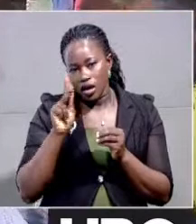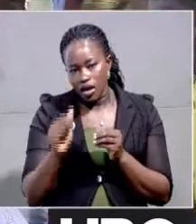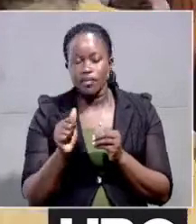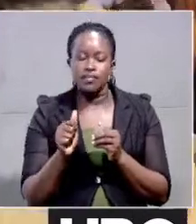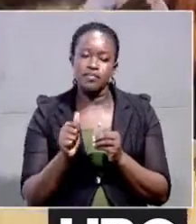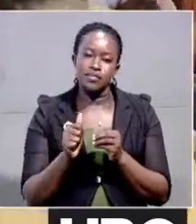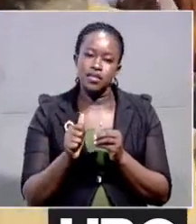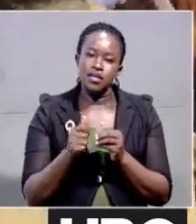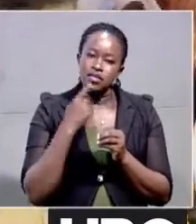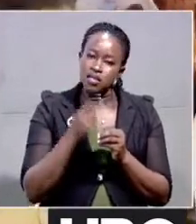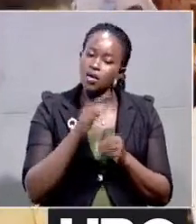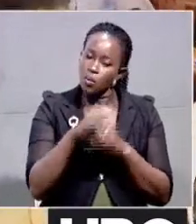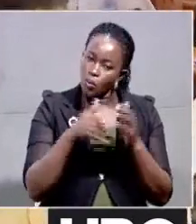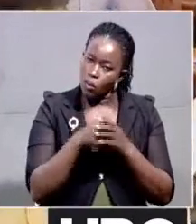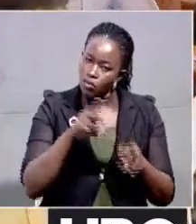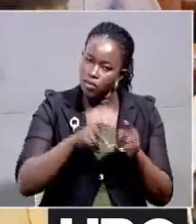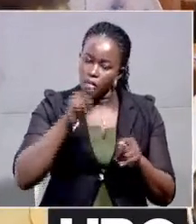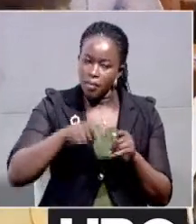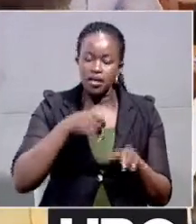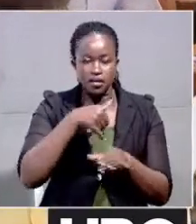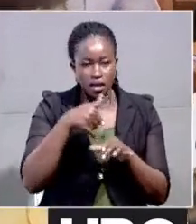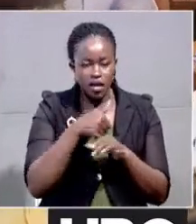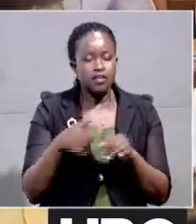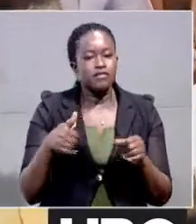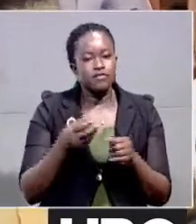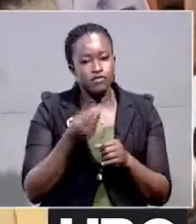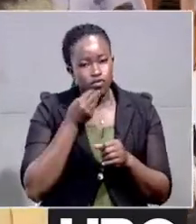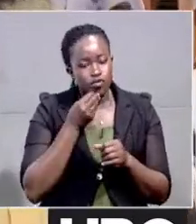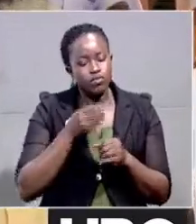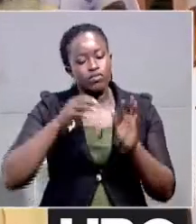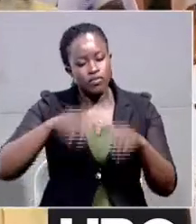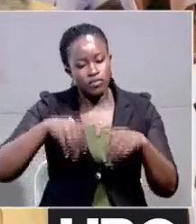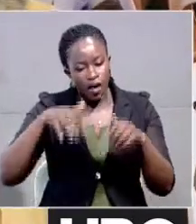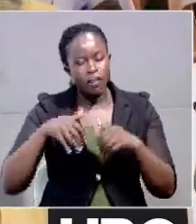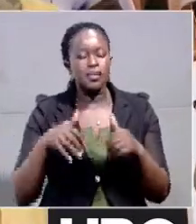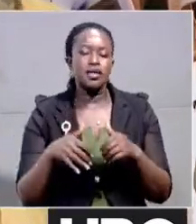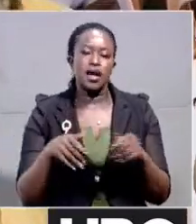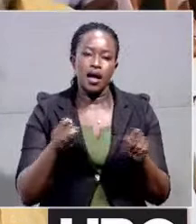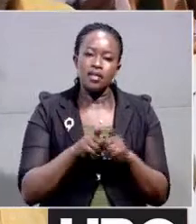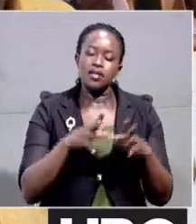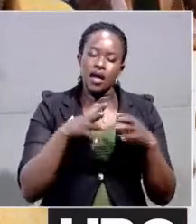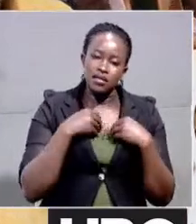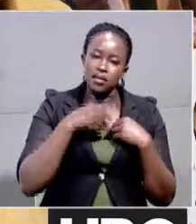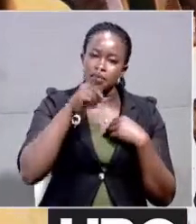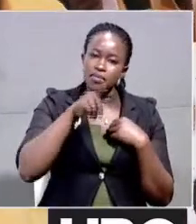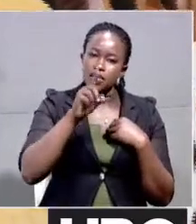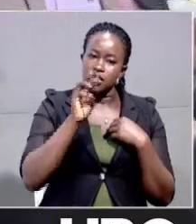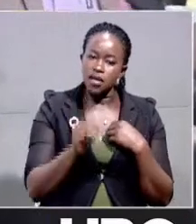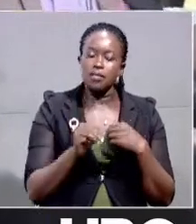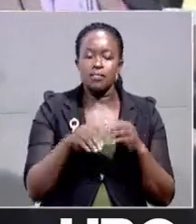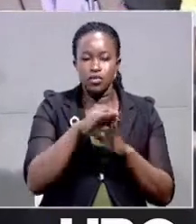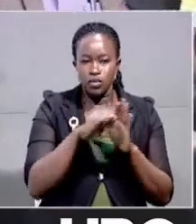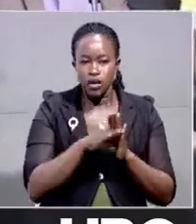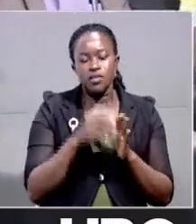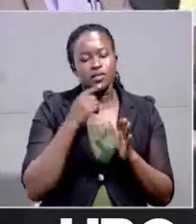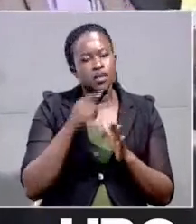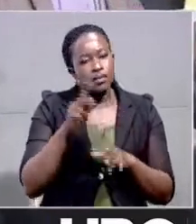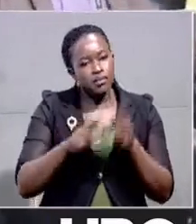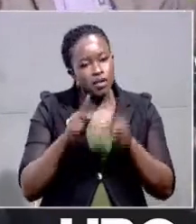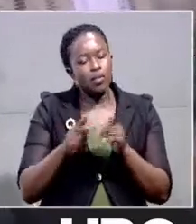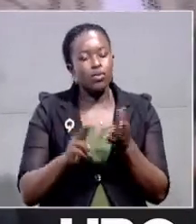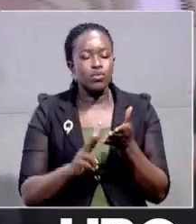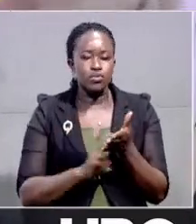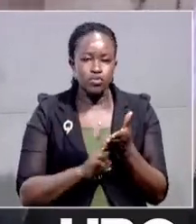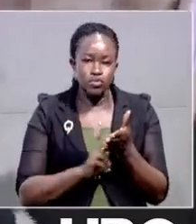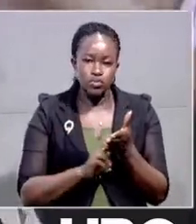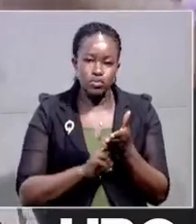North Bukedi have to engage in food production as they embrace the PDM program. She said residents should make use of the